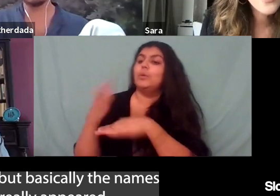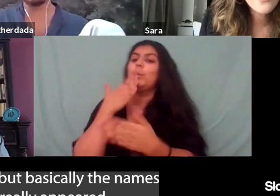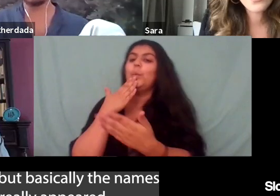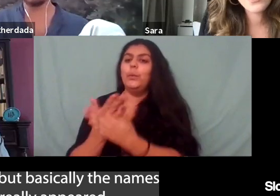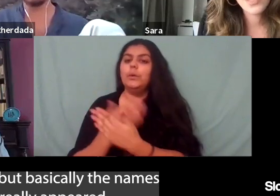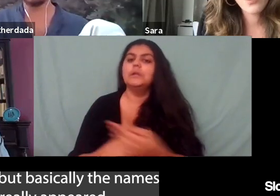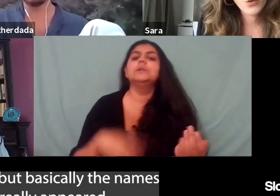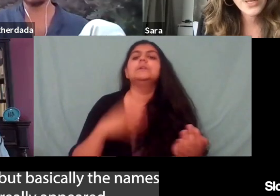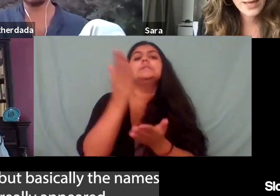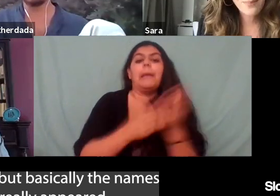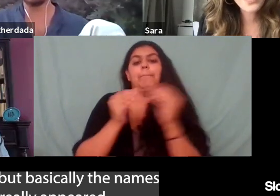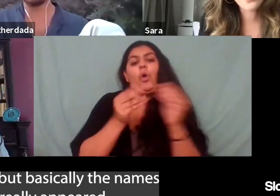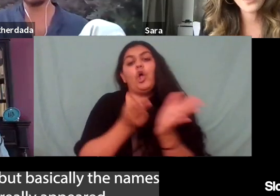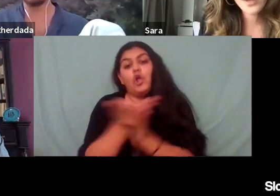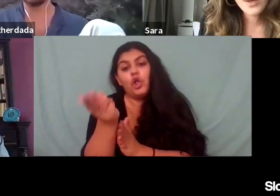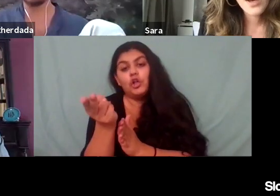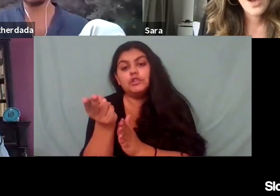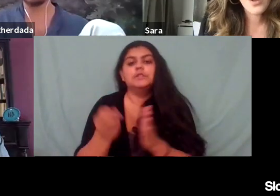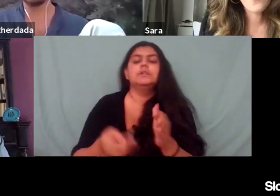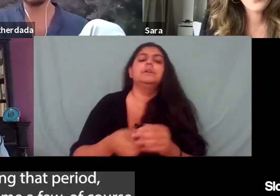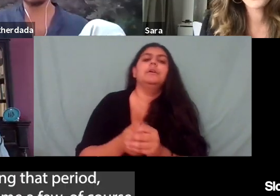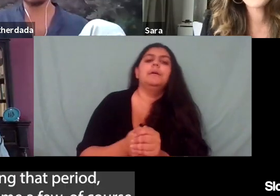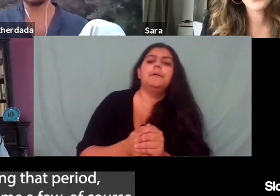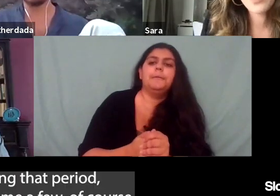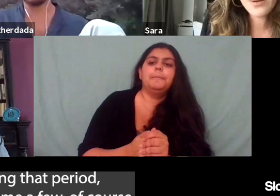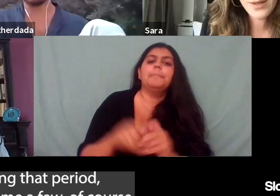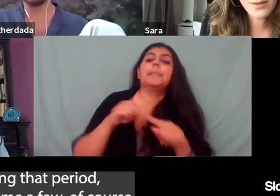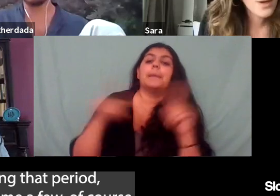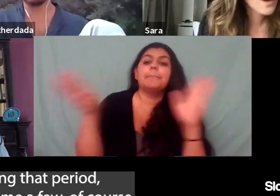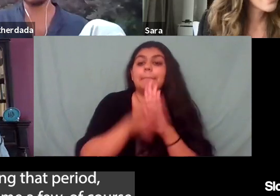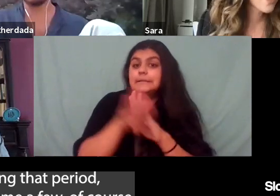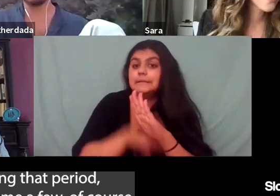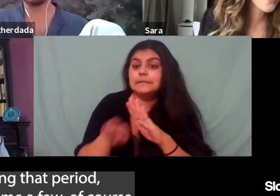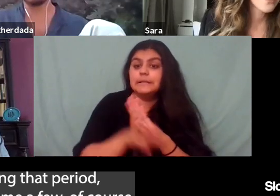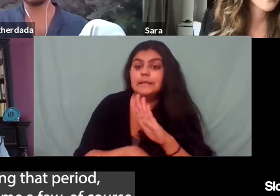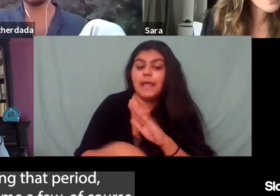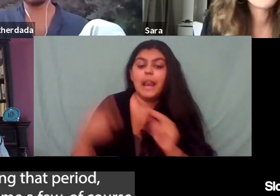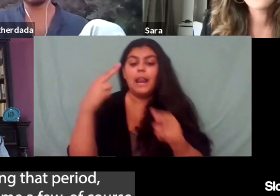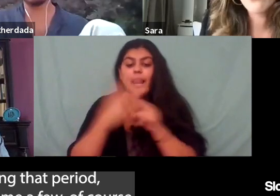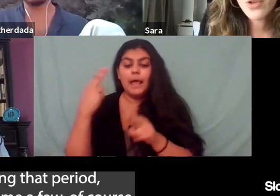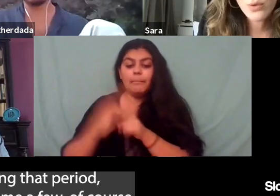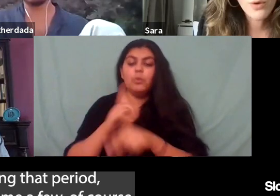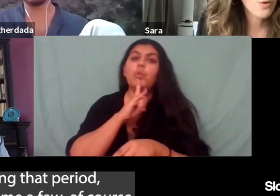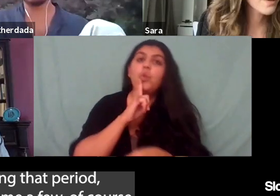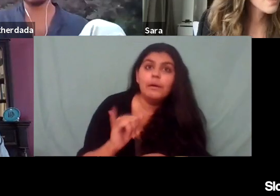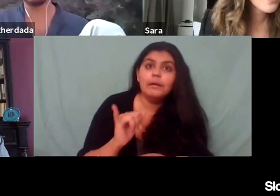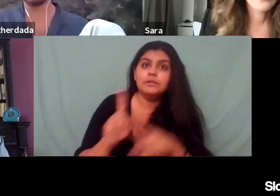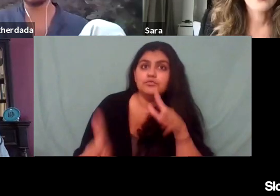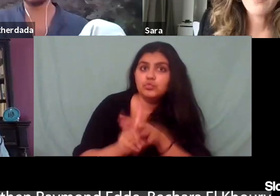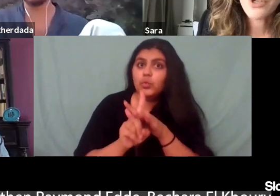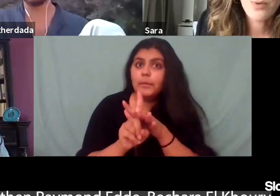the names that really appeared during that period, like to name a few, of